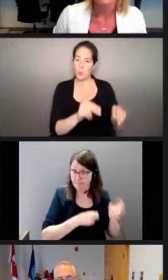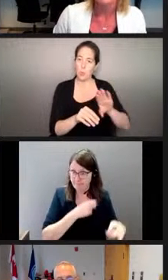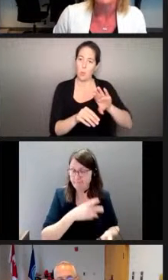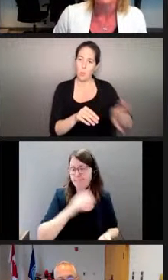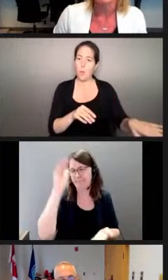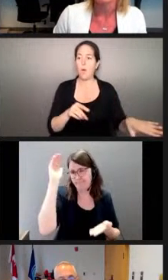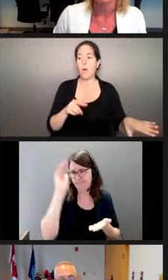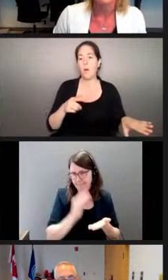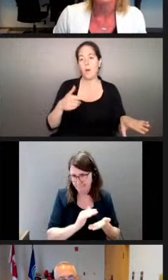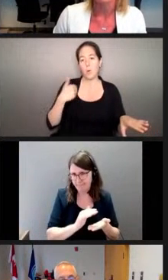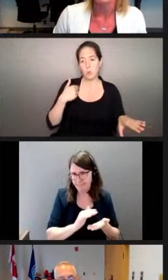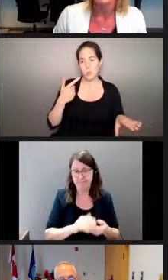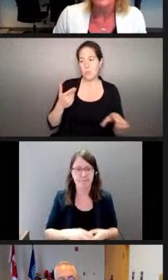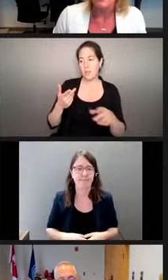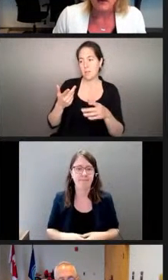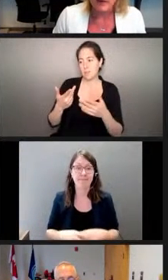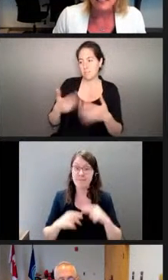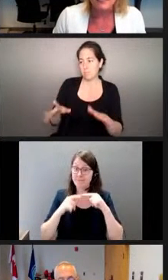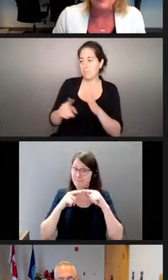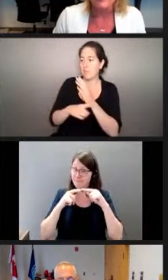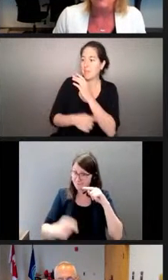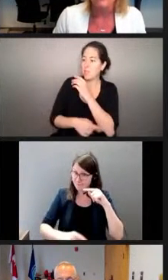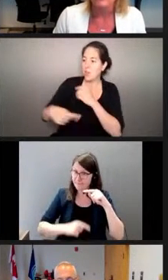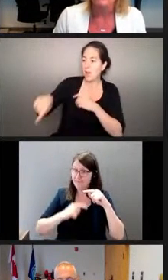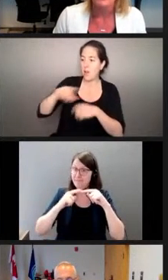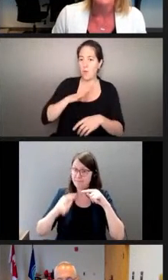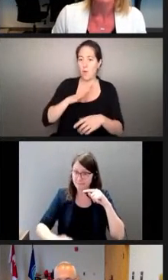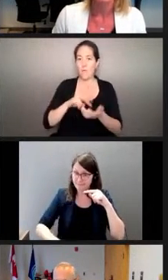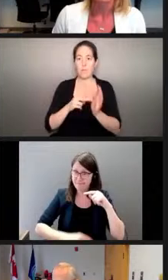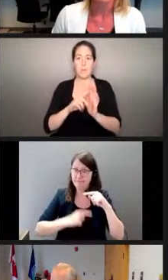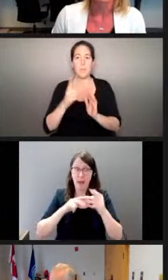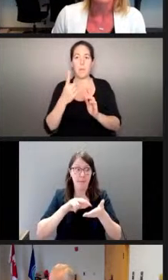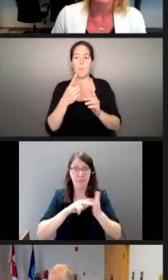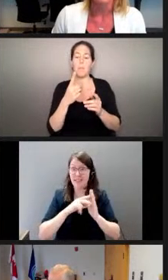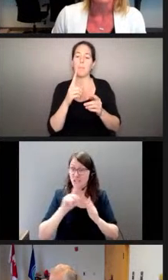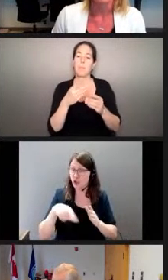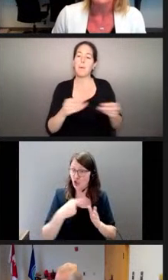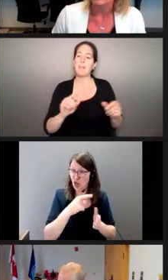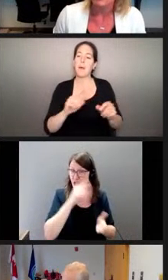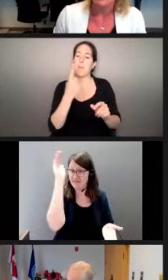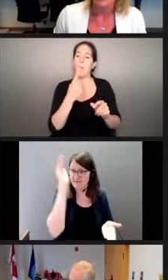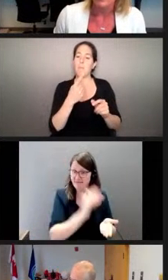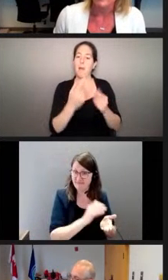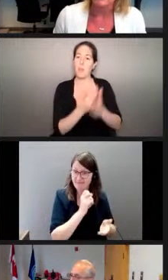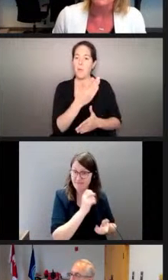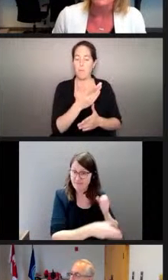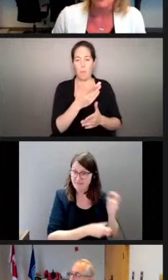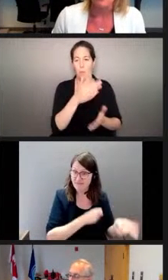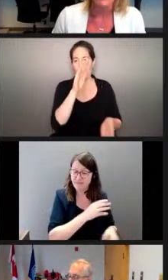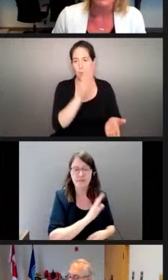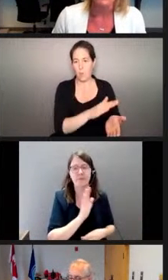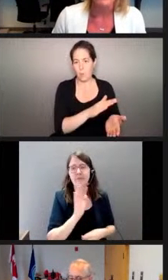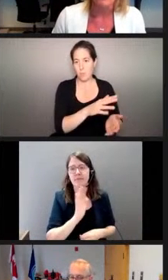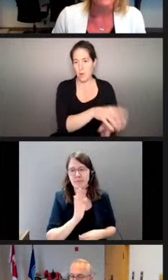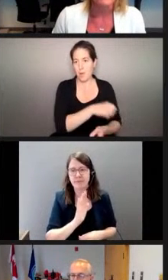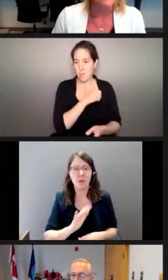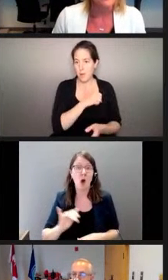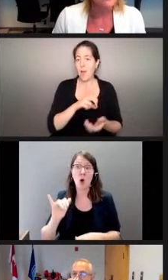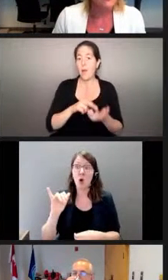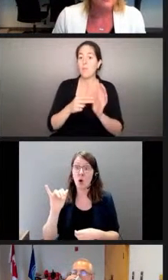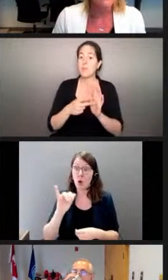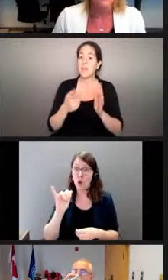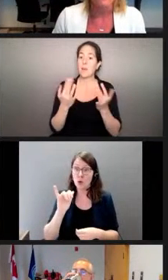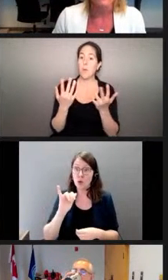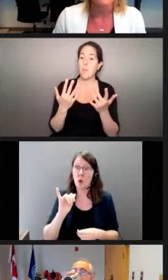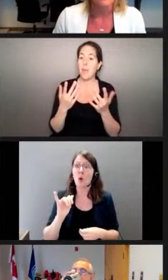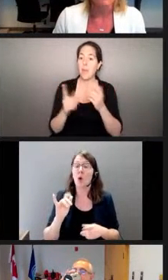is not just about reducing the amount of waste sent to landfill, but it's also about gradually working to decouple economic